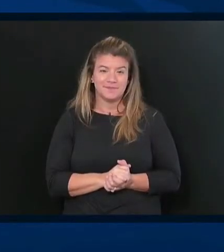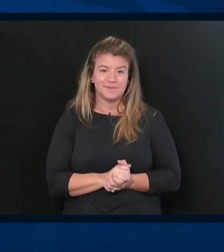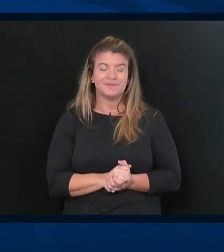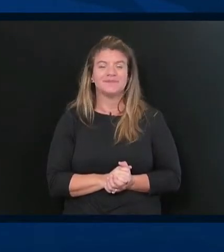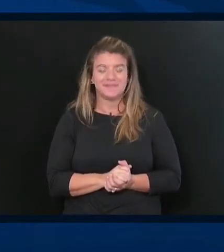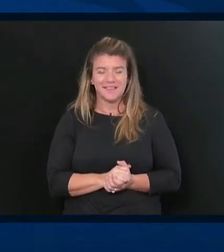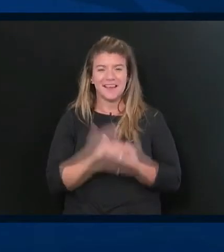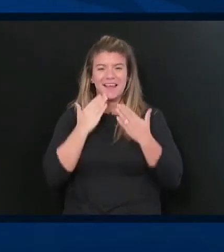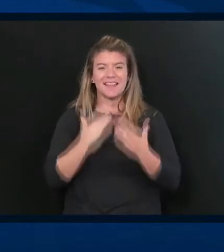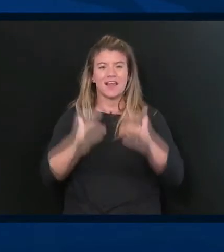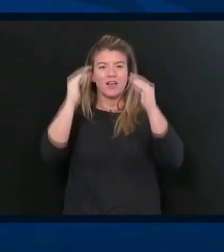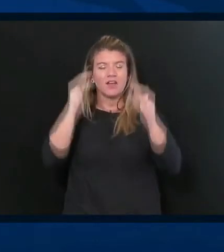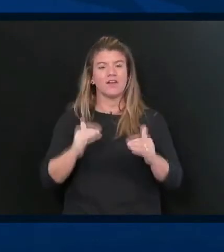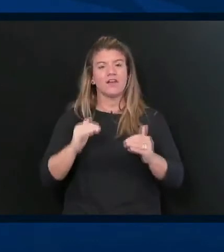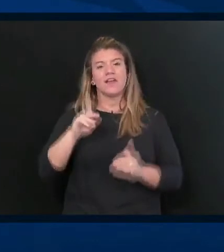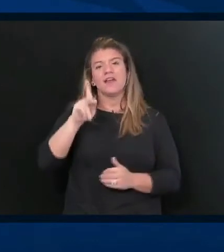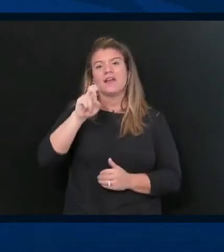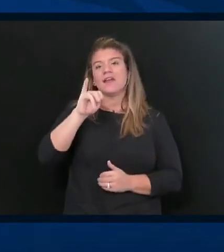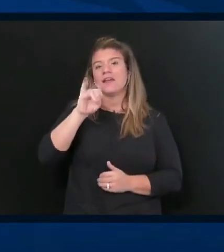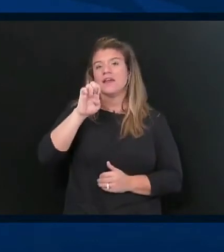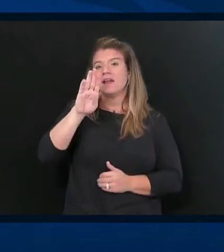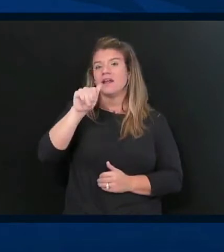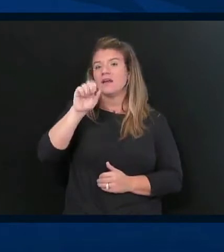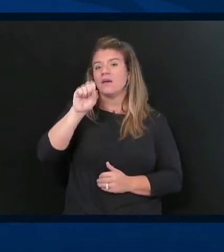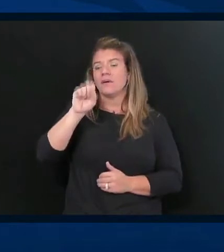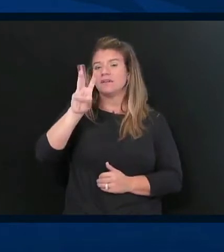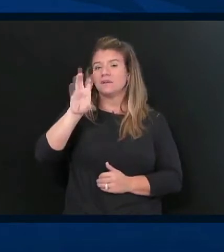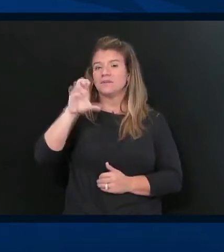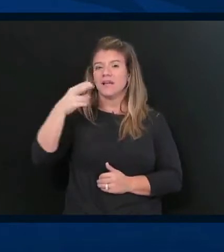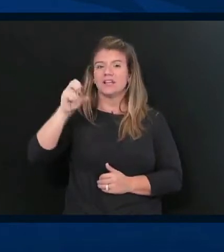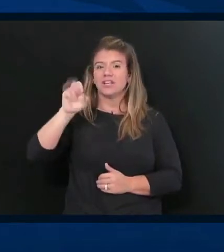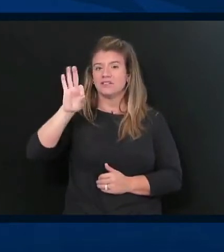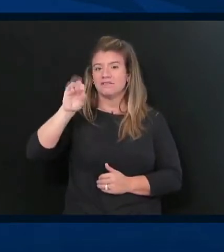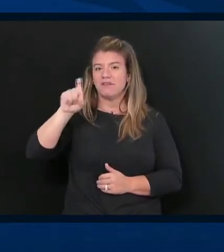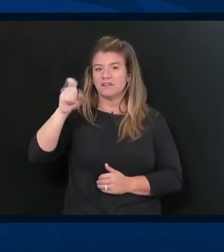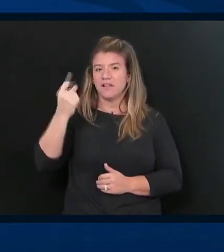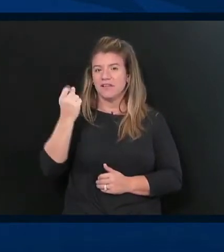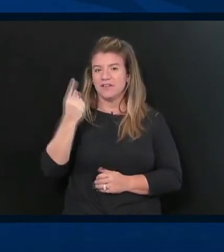All right, thank you, Charles. Next to Kenny Bass with WCHS and Fox 11.